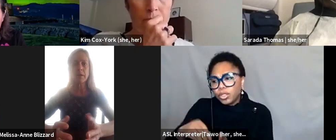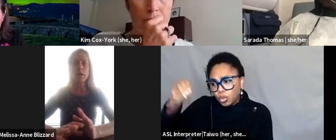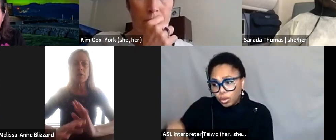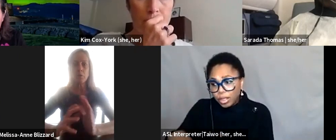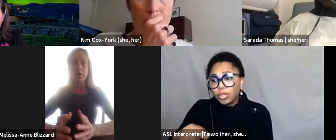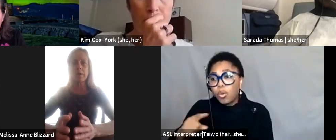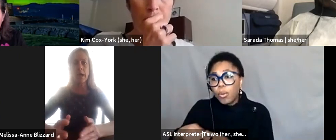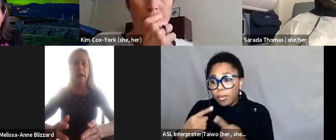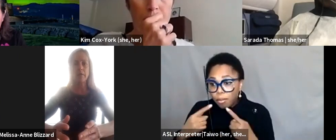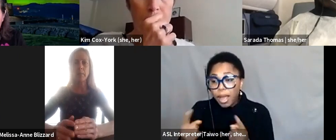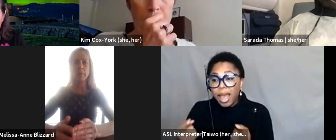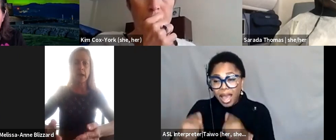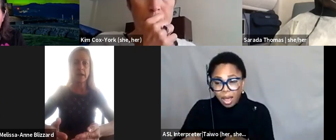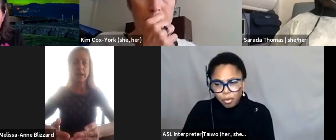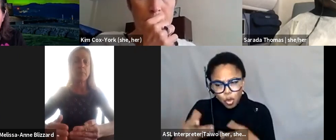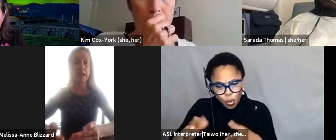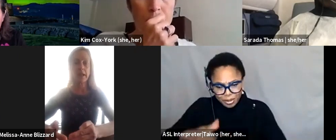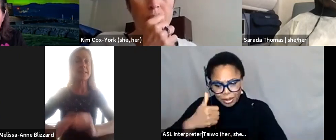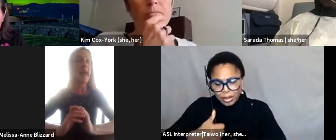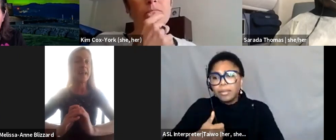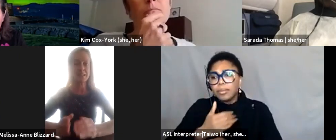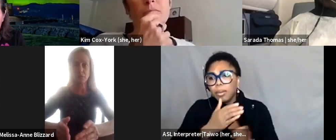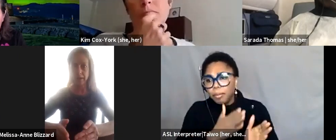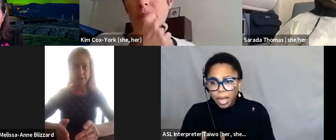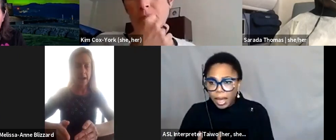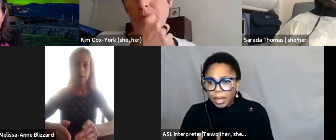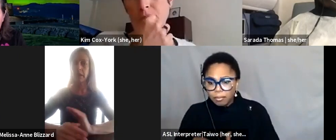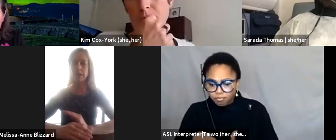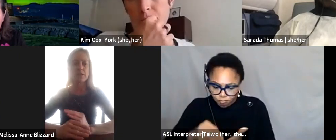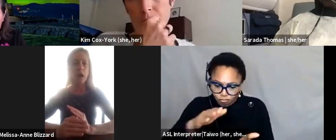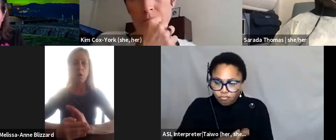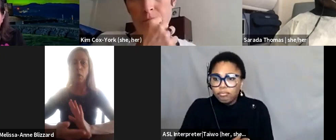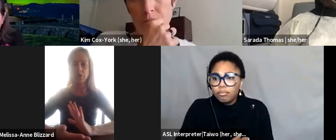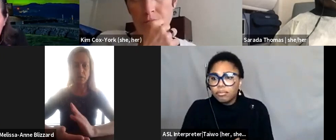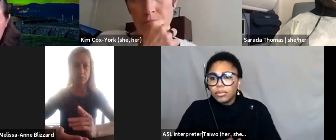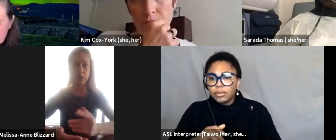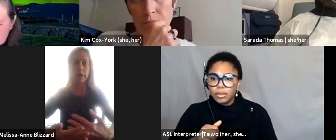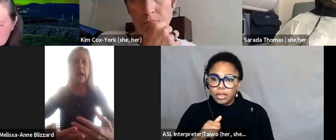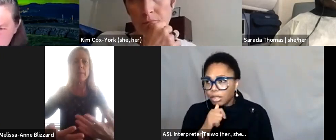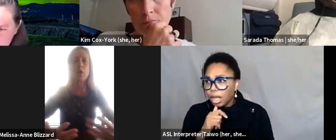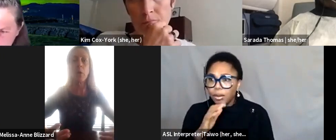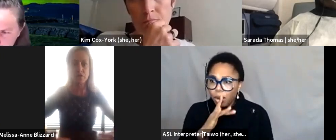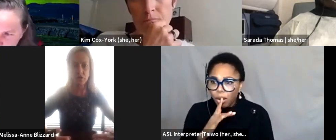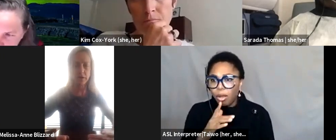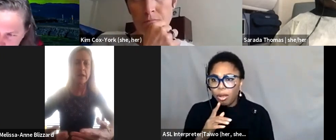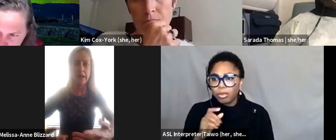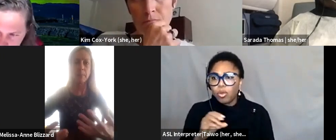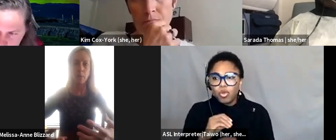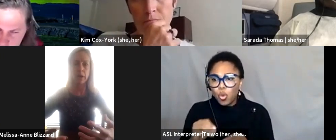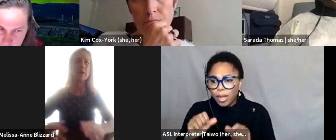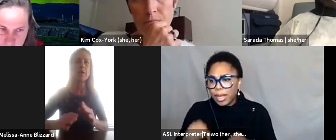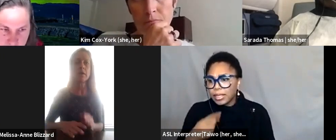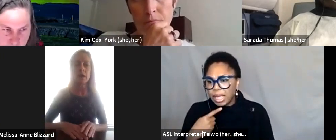happen, you already have a plan in place and it's written down. It's not questionable, you know, it can't be questioned at